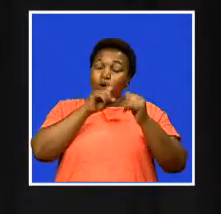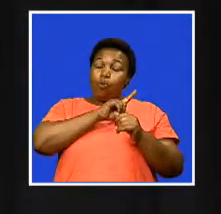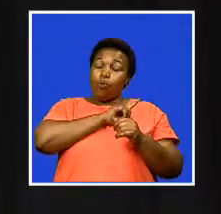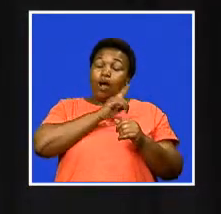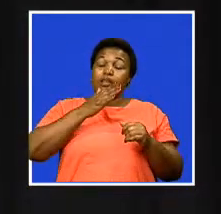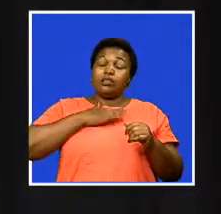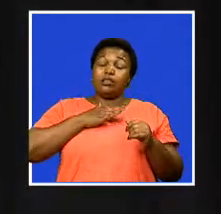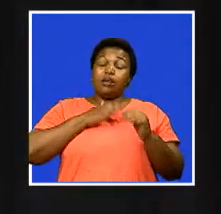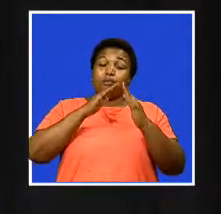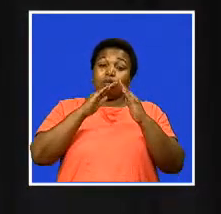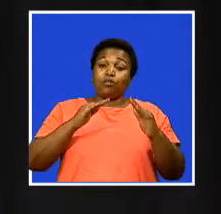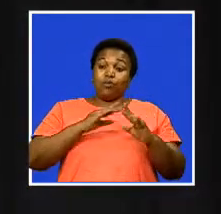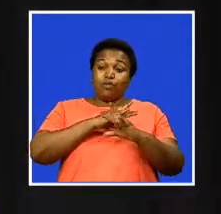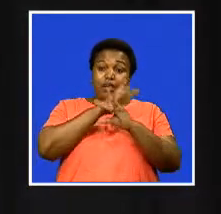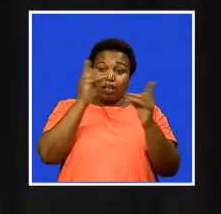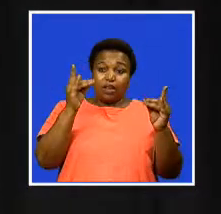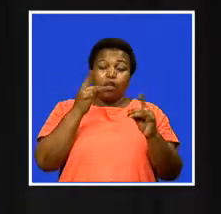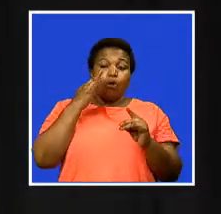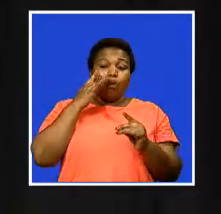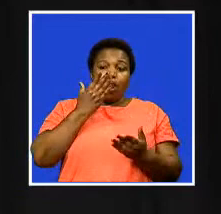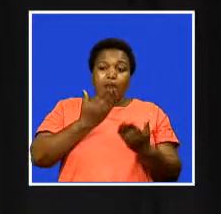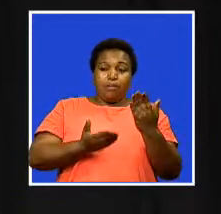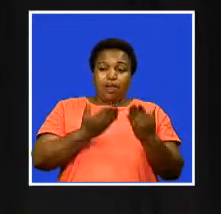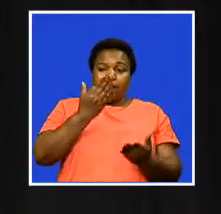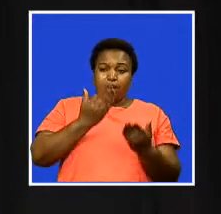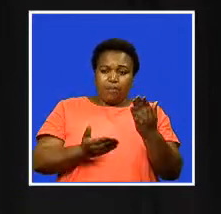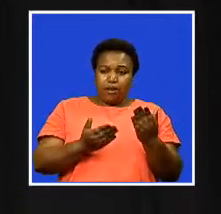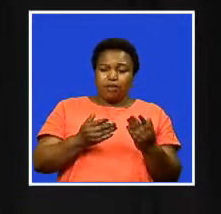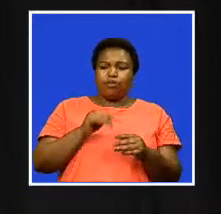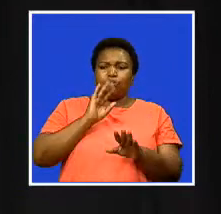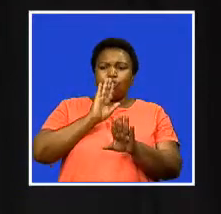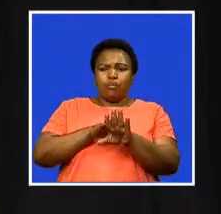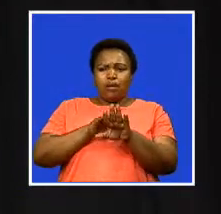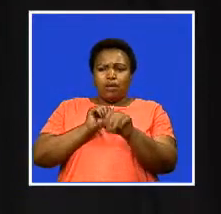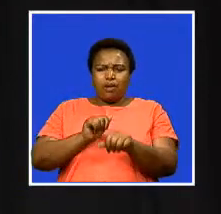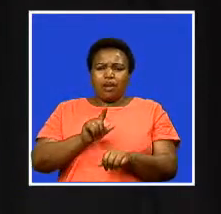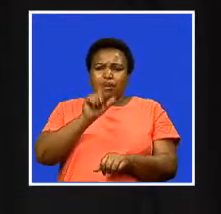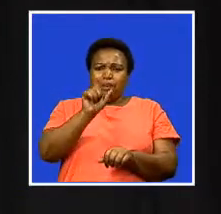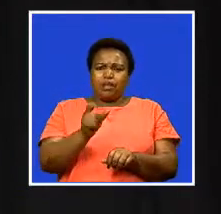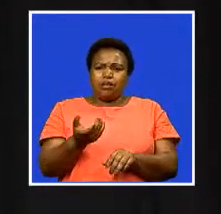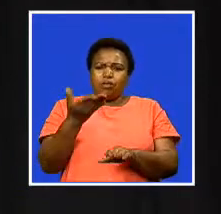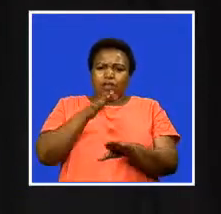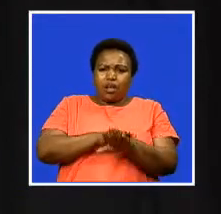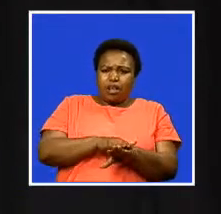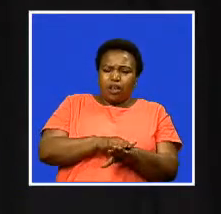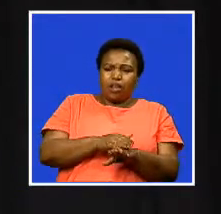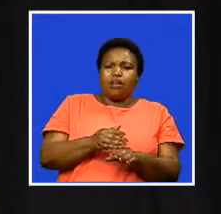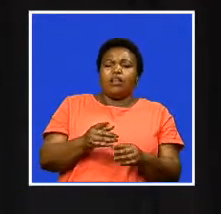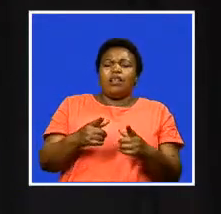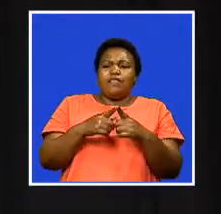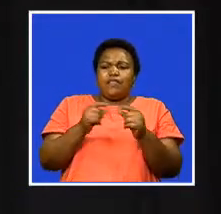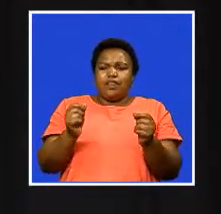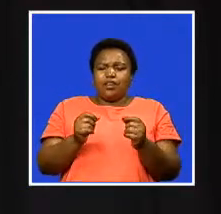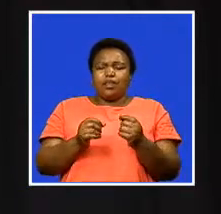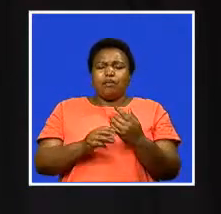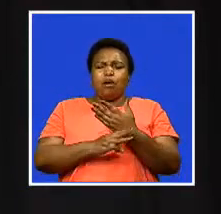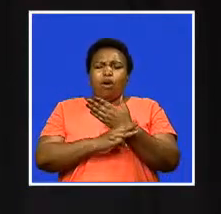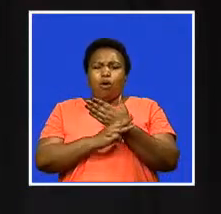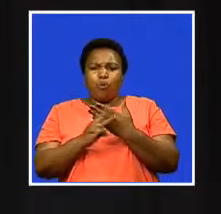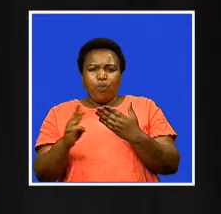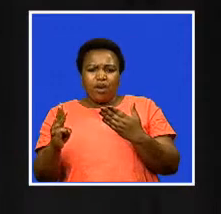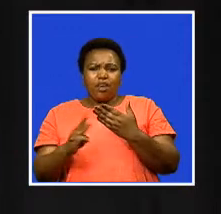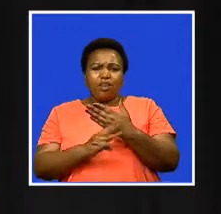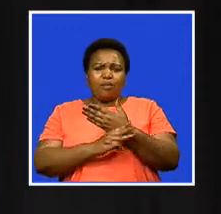kwekuthi nasingafika endzaweni lapha kutabede lofako kuphele emavika bemanengi kuphindze